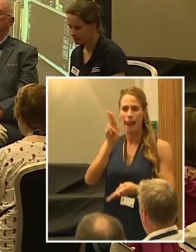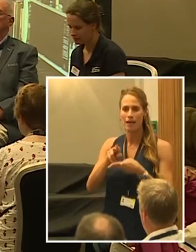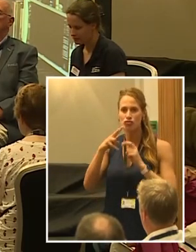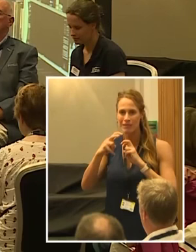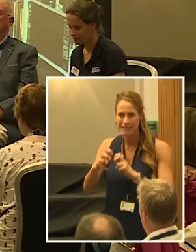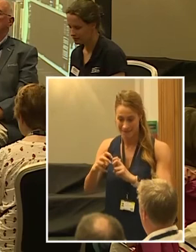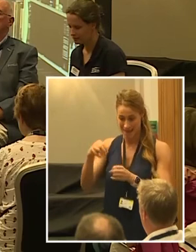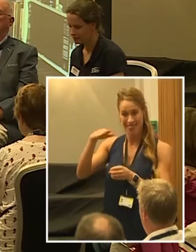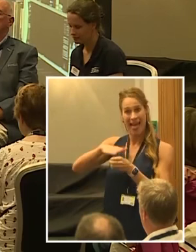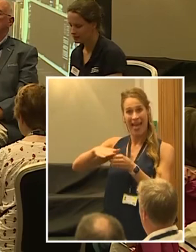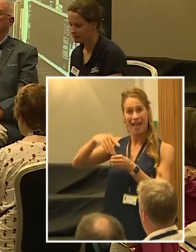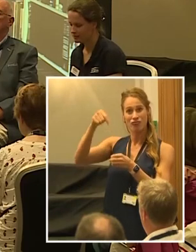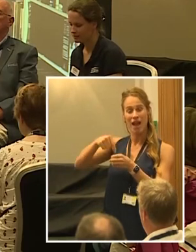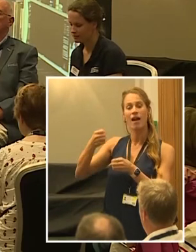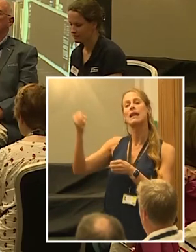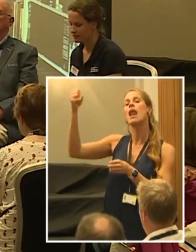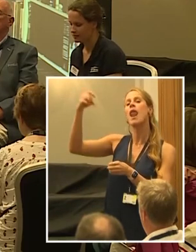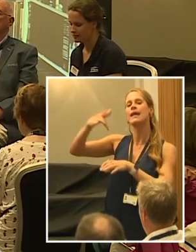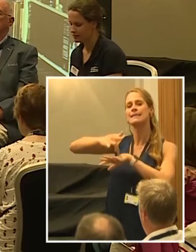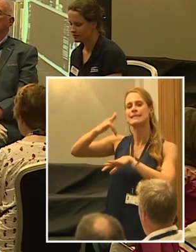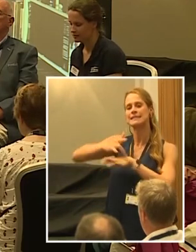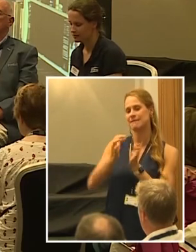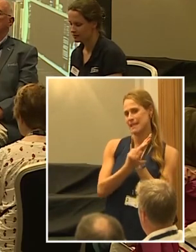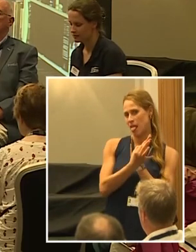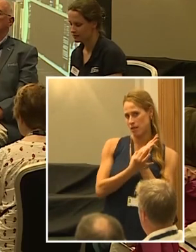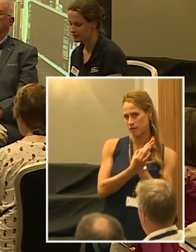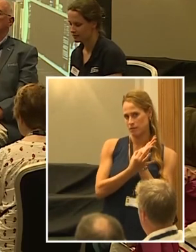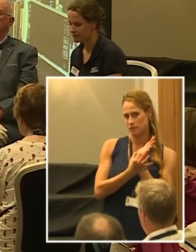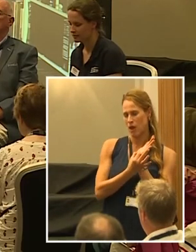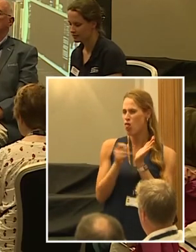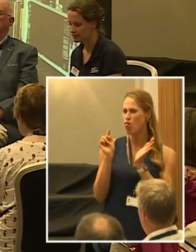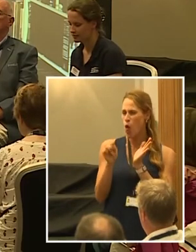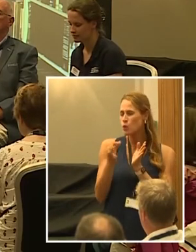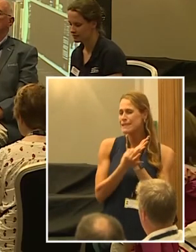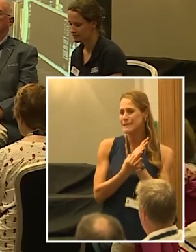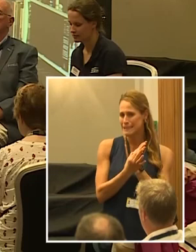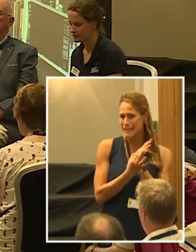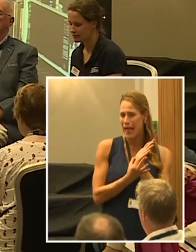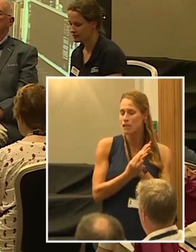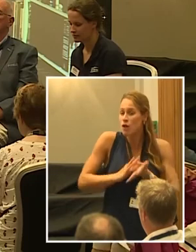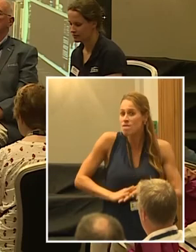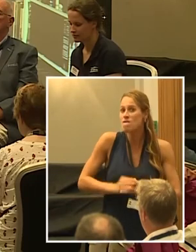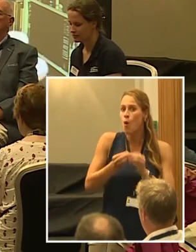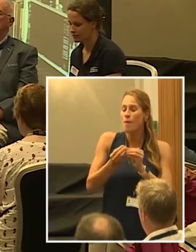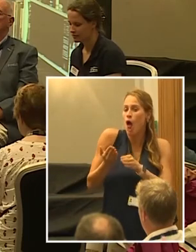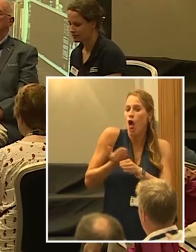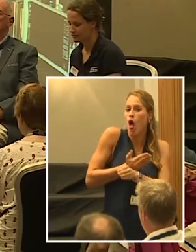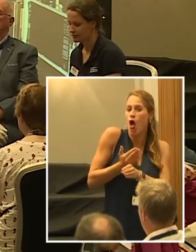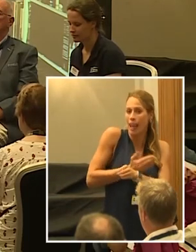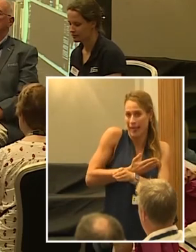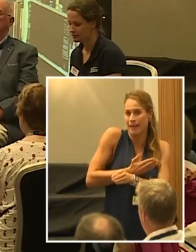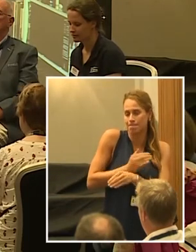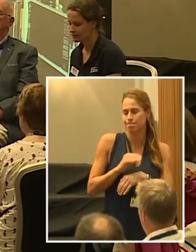light sensitive cells, because those are cells which are formed early in